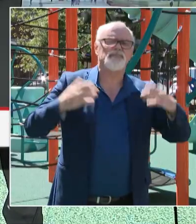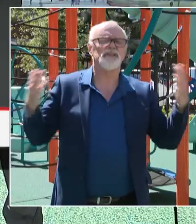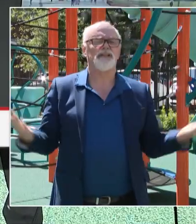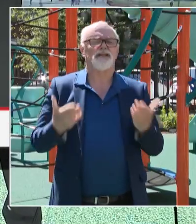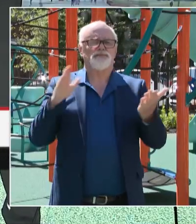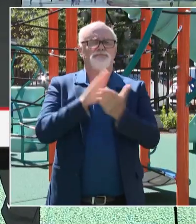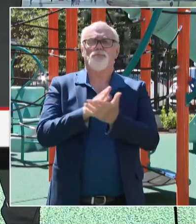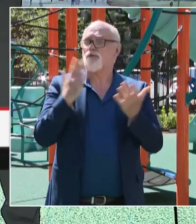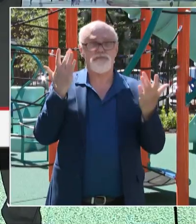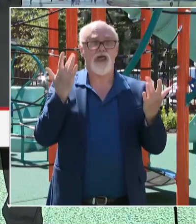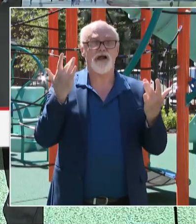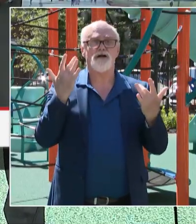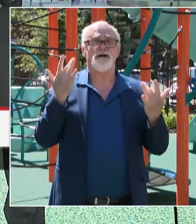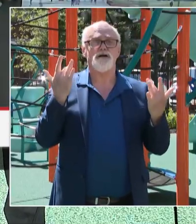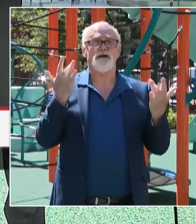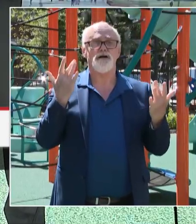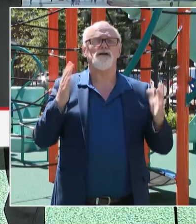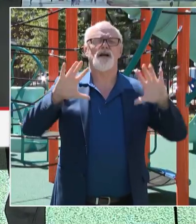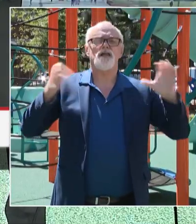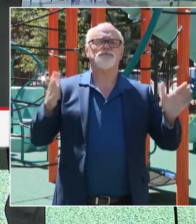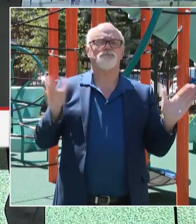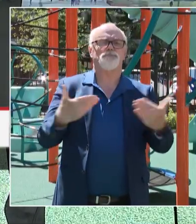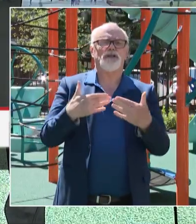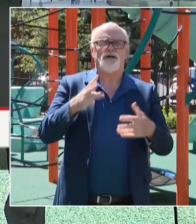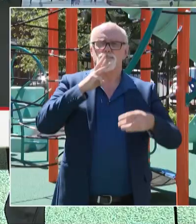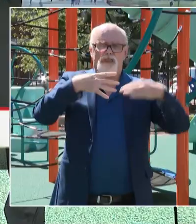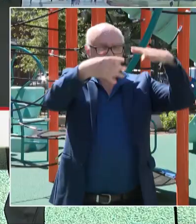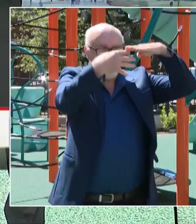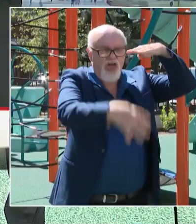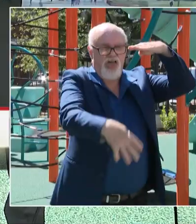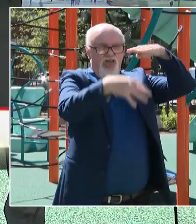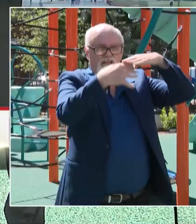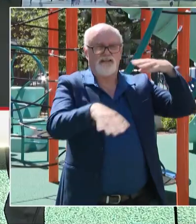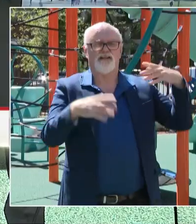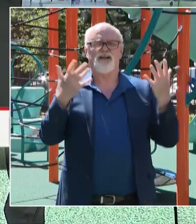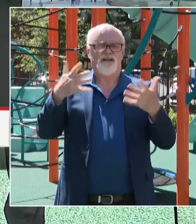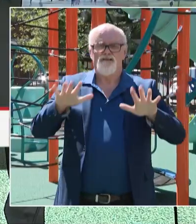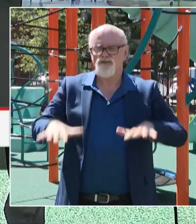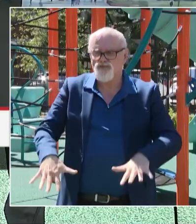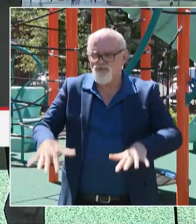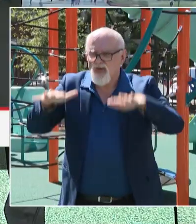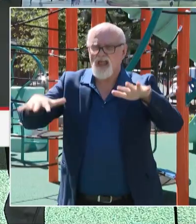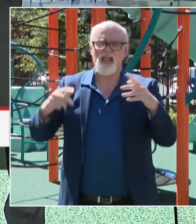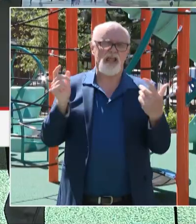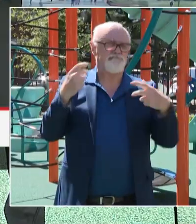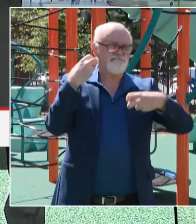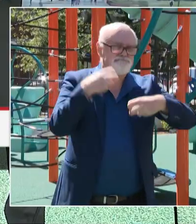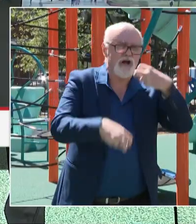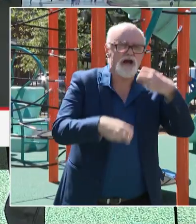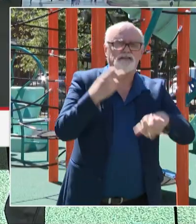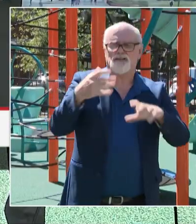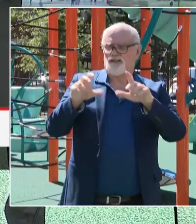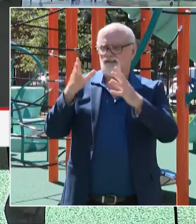the classrooms, or a flood in the gym, or a sinkhole on the playground. But today, our children return to